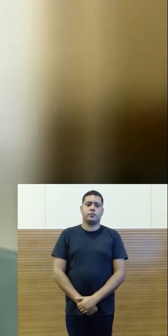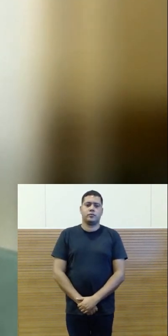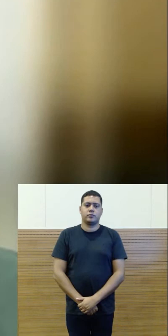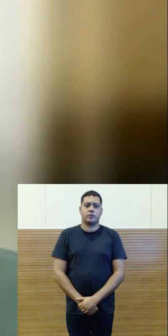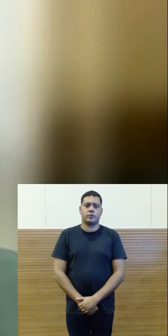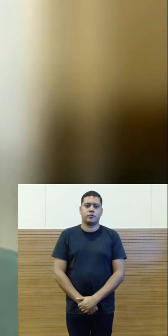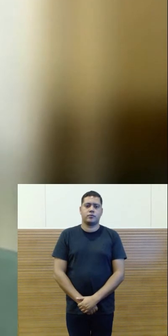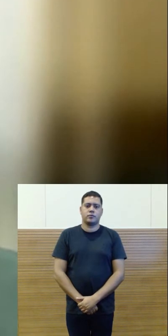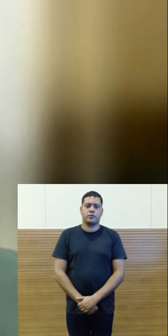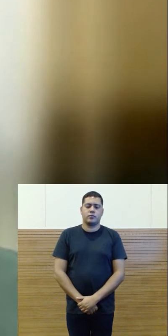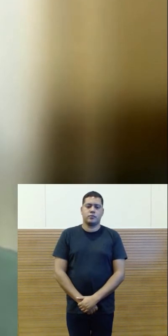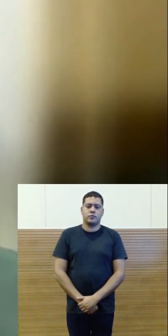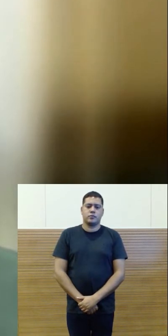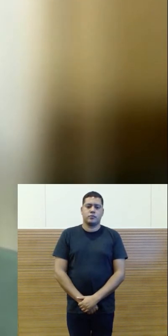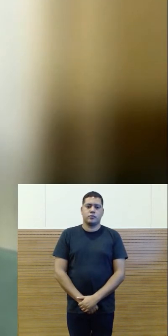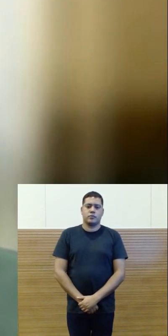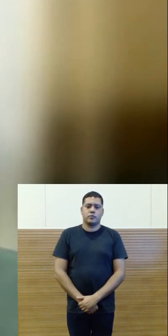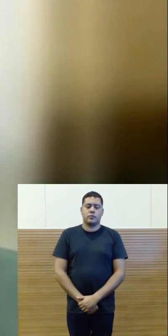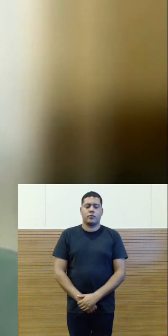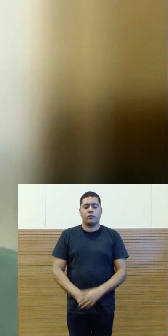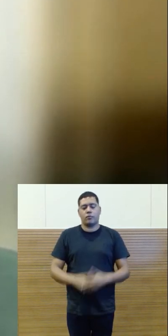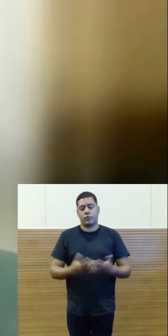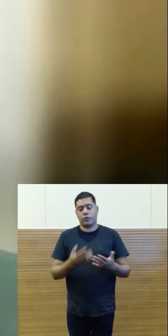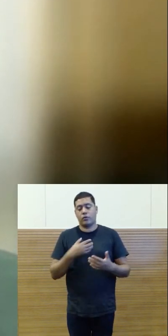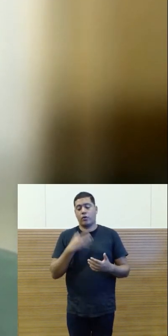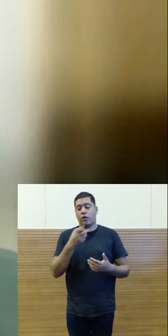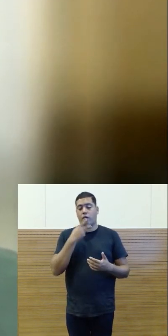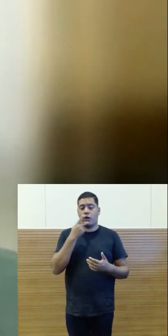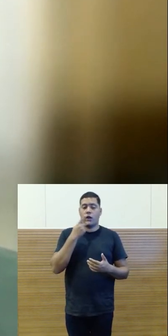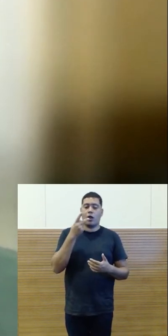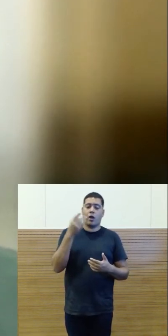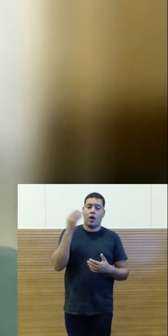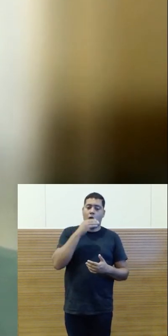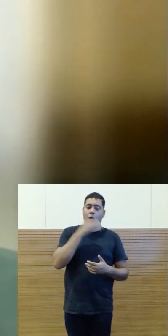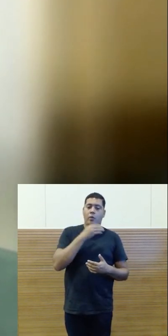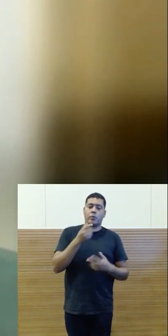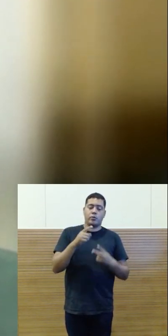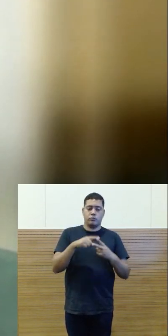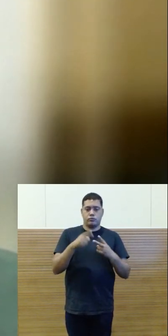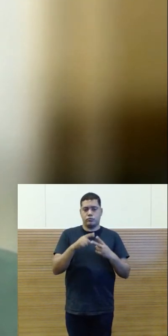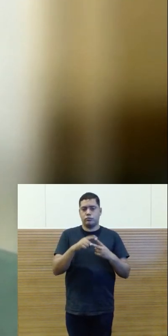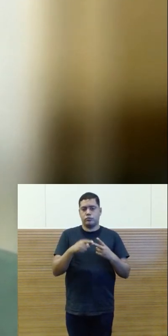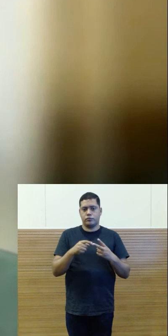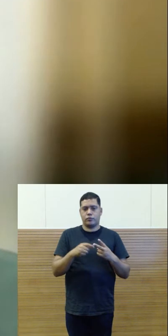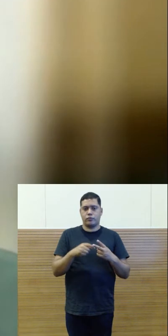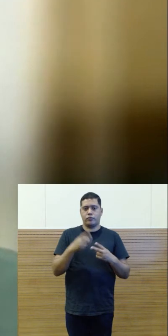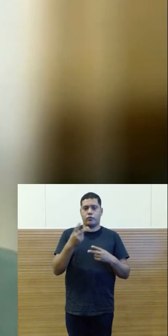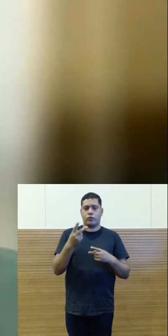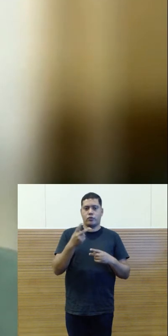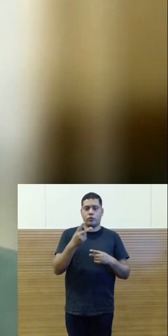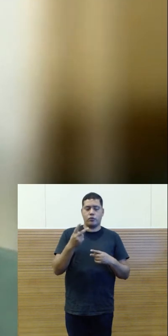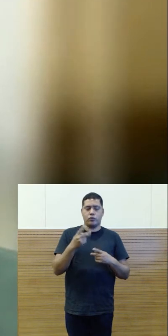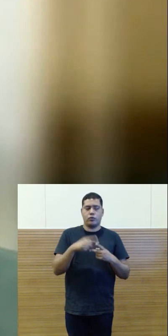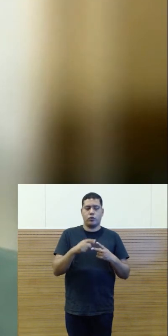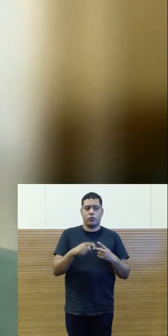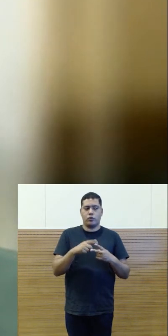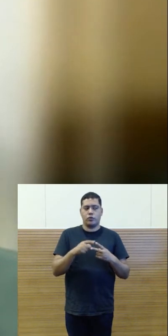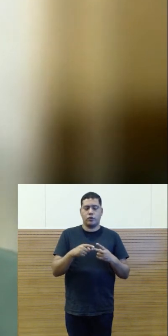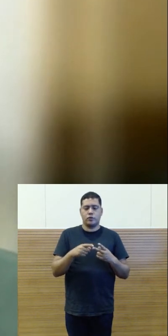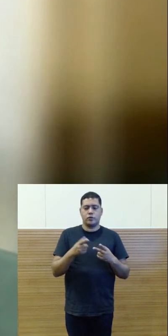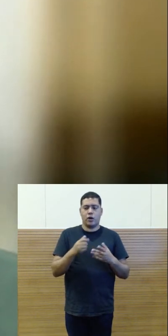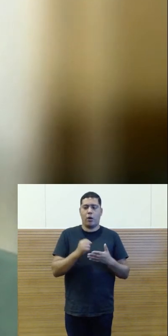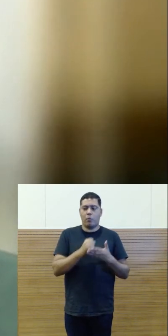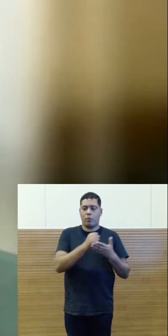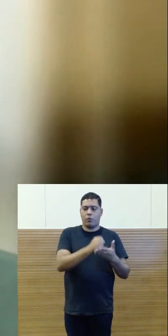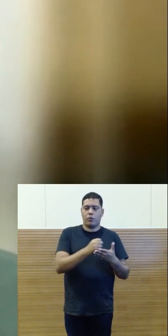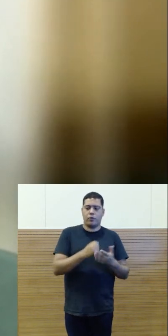I'll just mention two things quickly, and these are both supportive of what Carlos has said. First of all, Lisa Mahi,